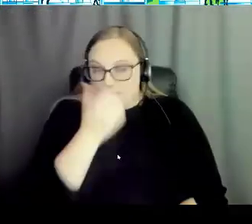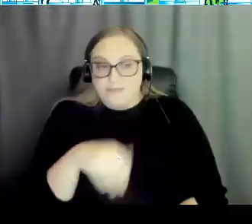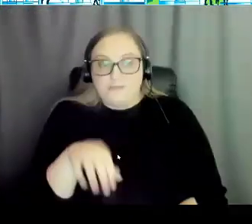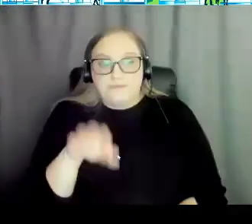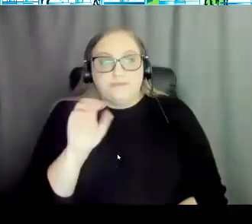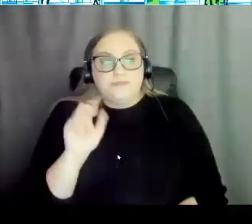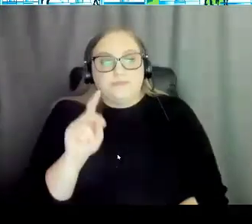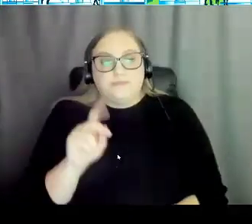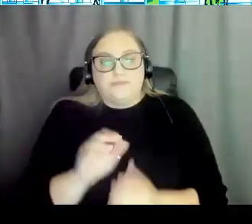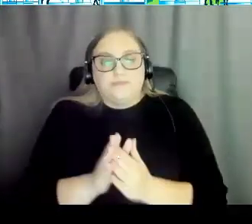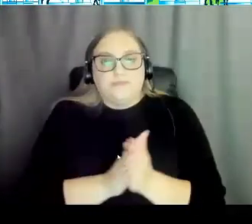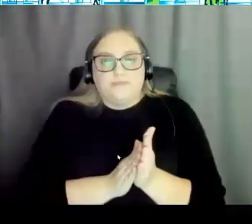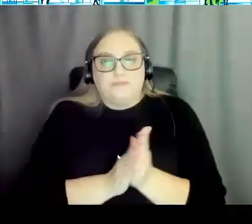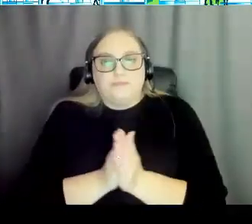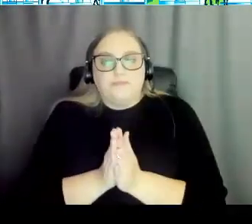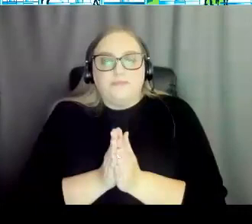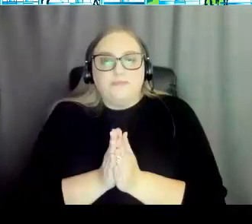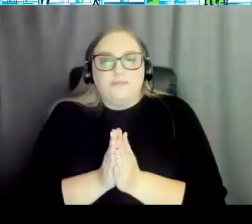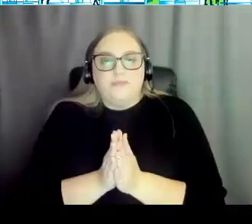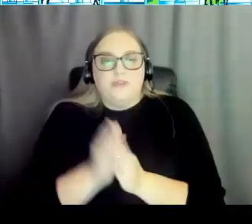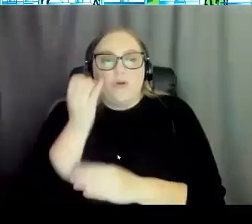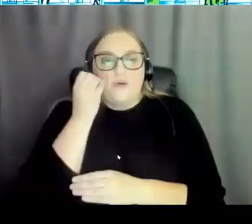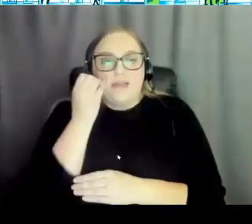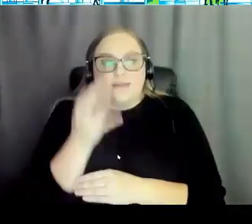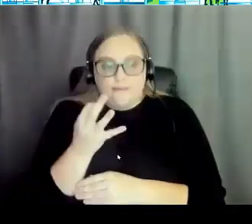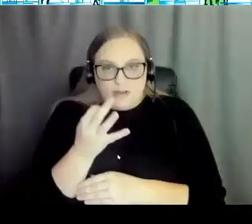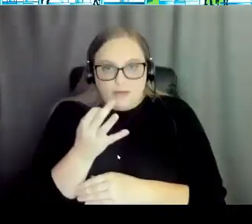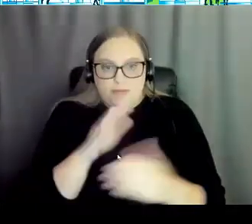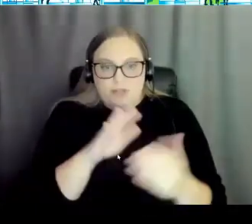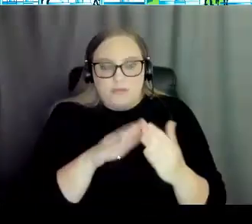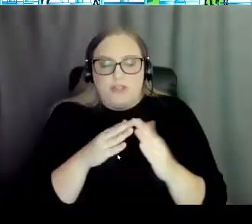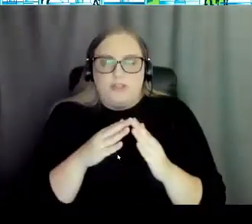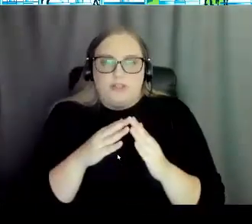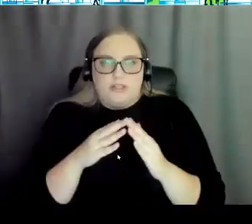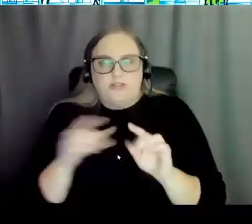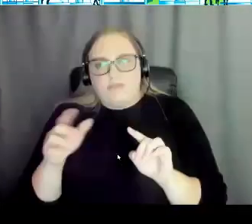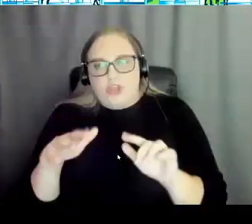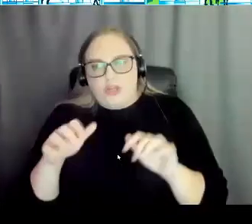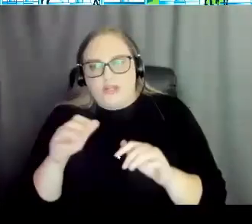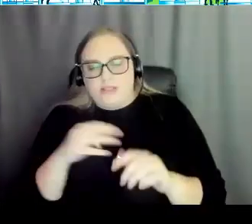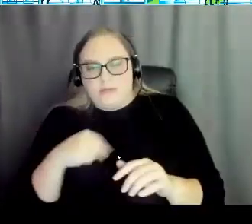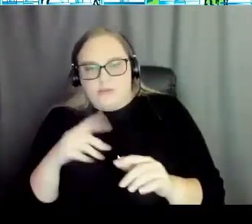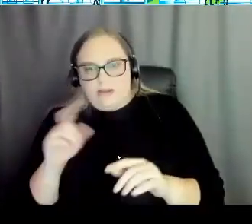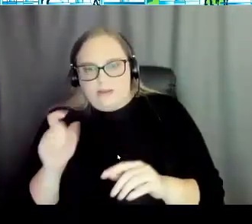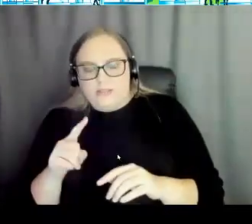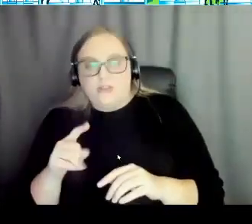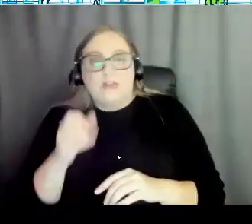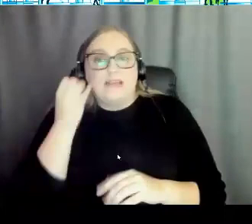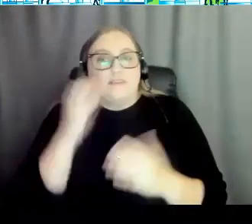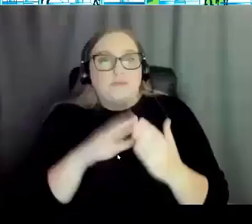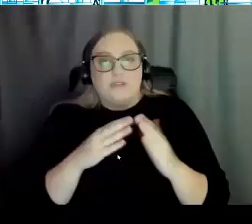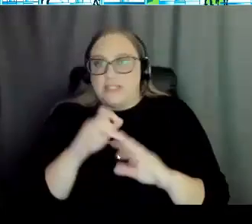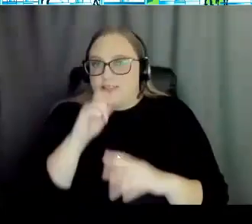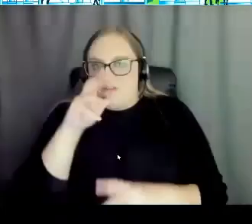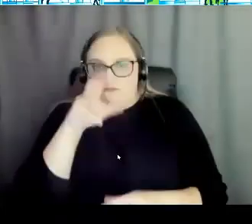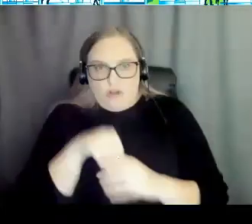So if a community, audience member asks, is not involved with this first stage of a consent-based